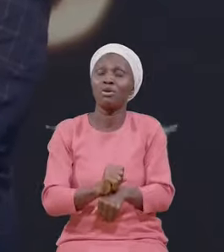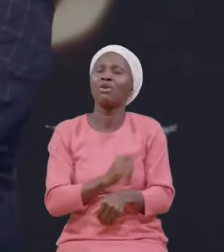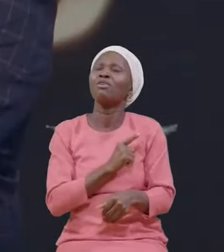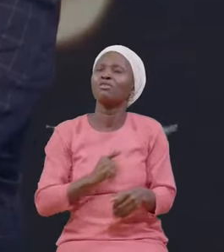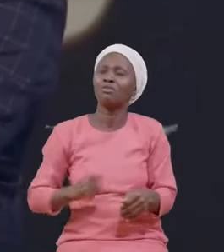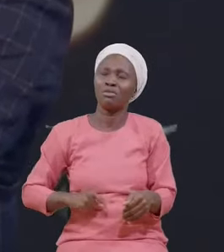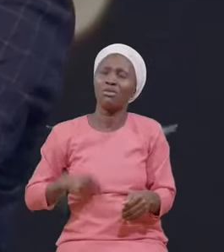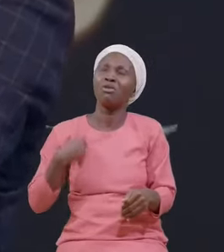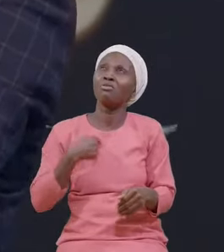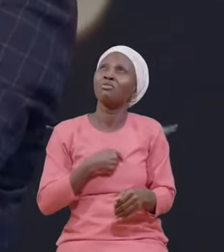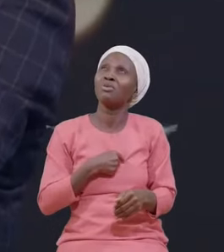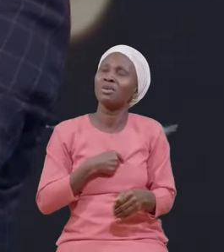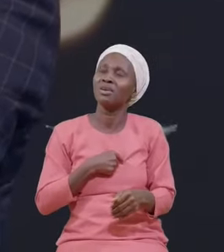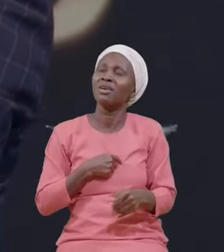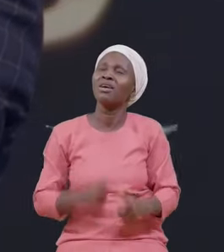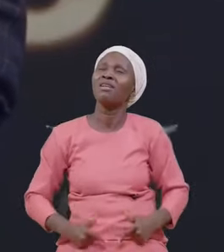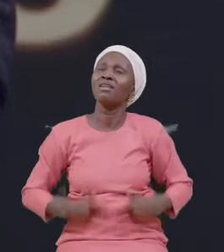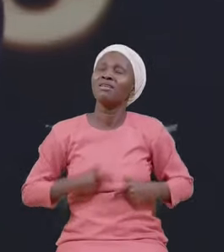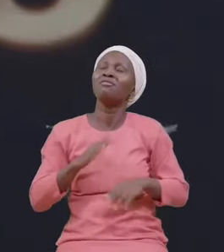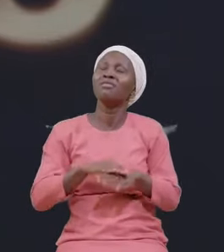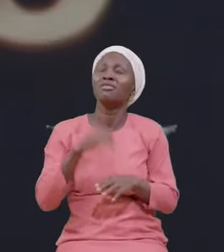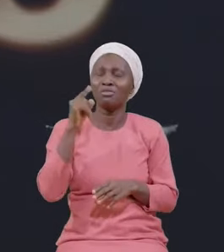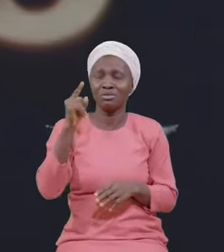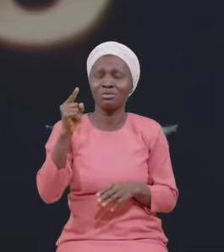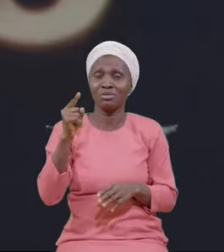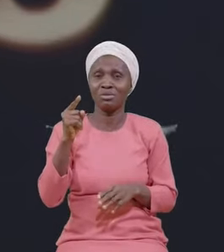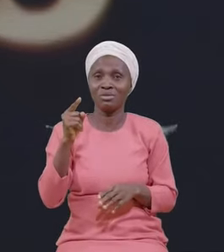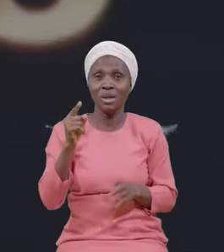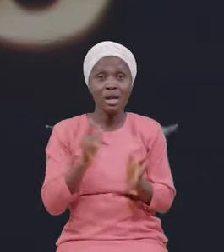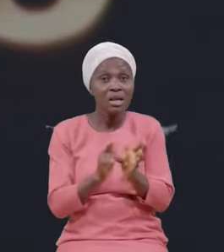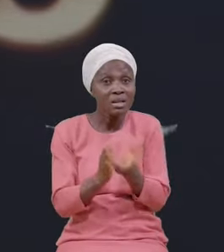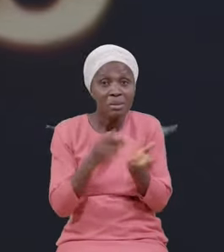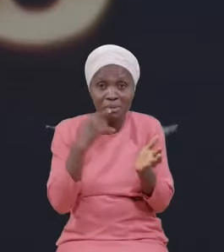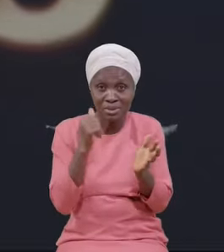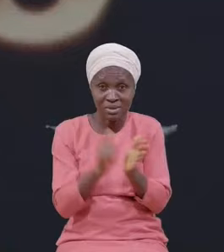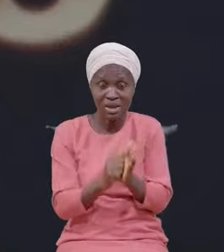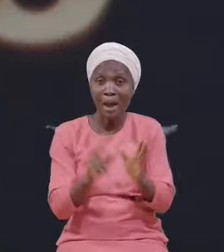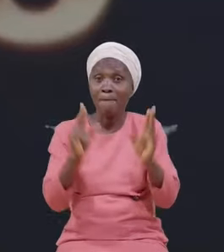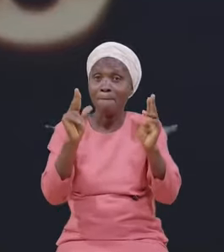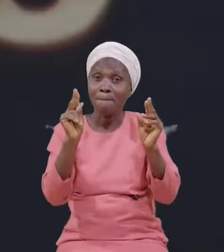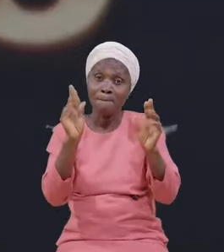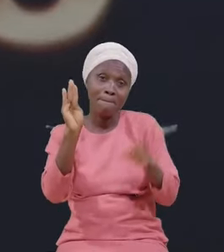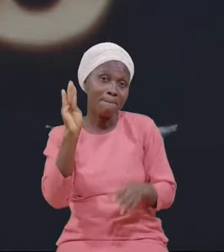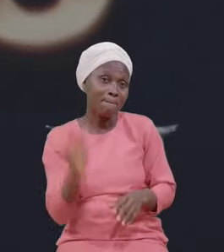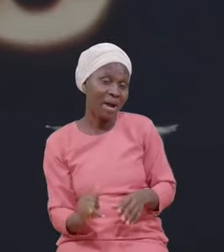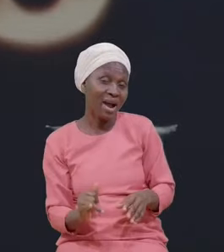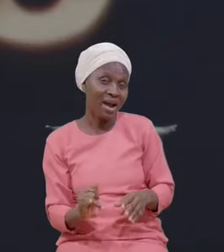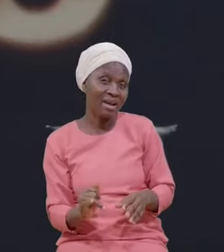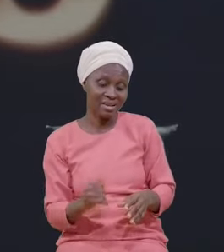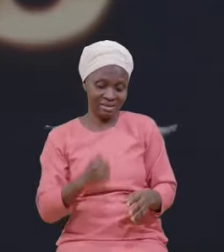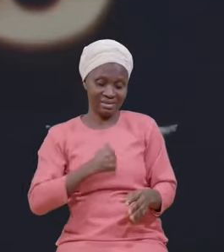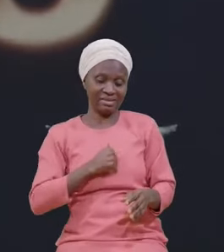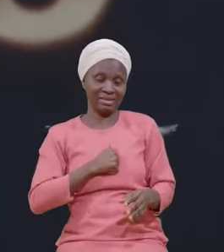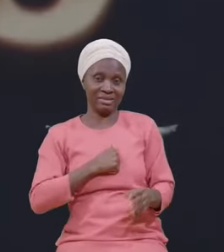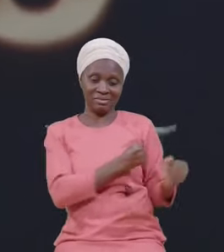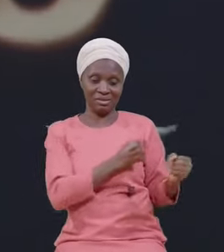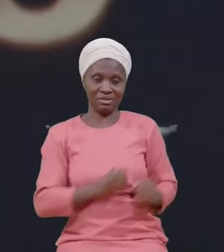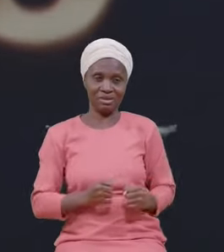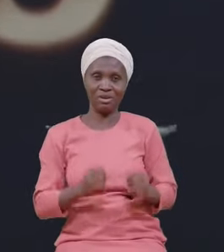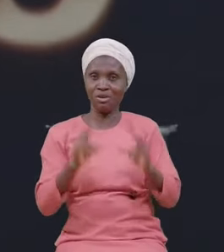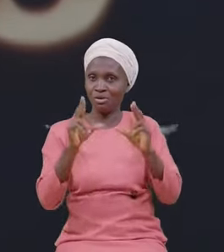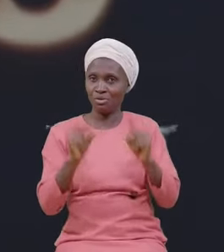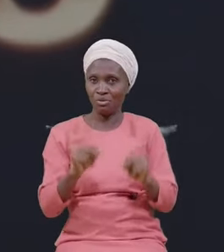you the Bible say by strength shall no man Prevail pray and say holy spirit strengthen